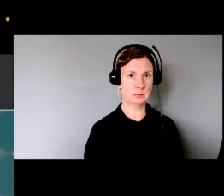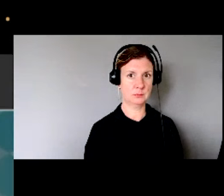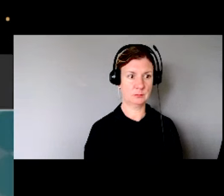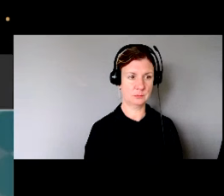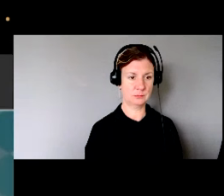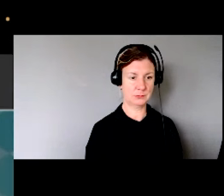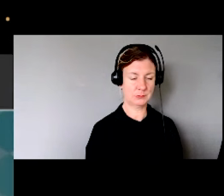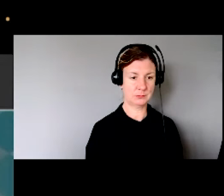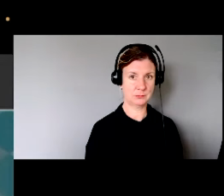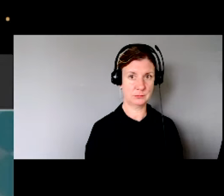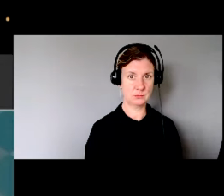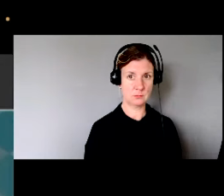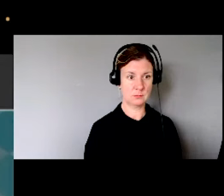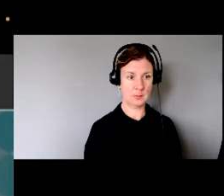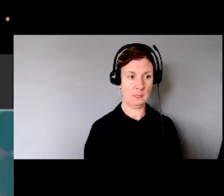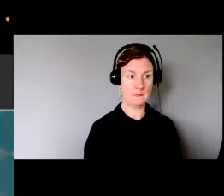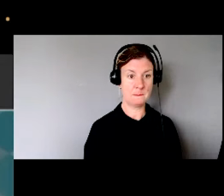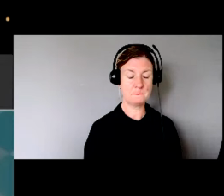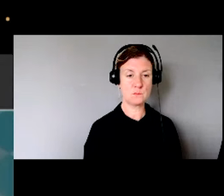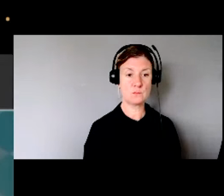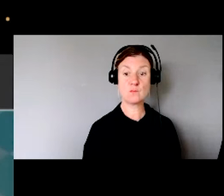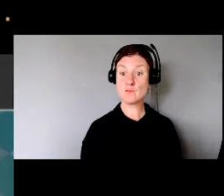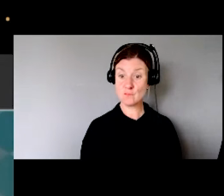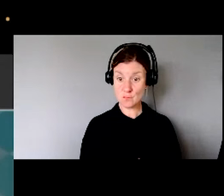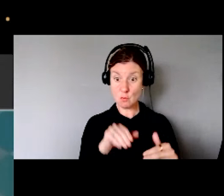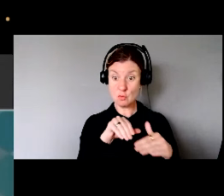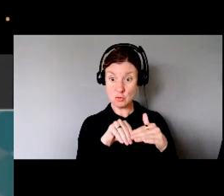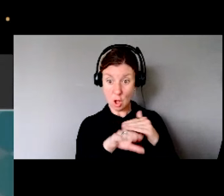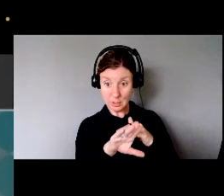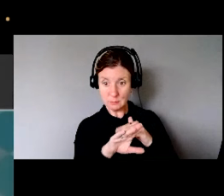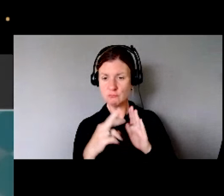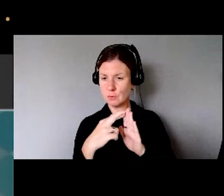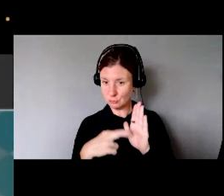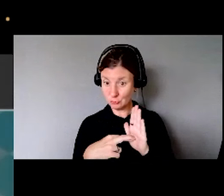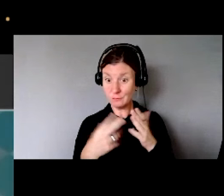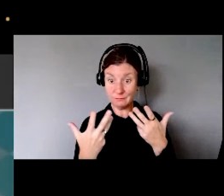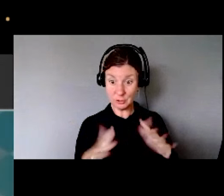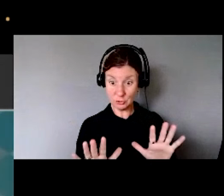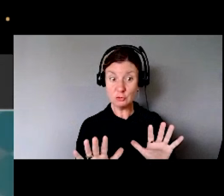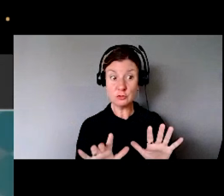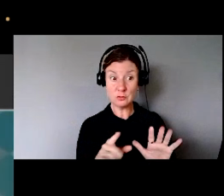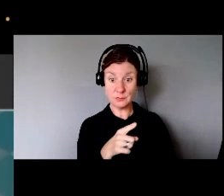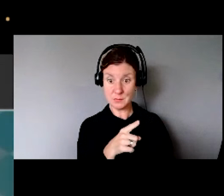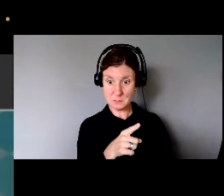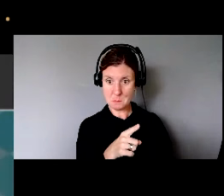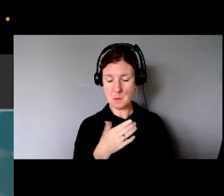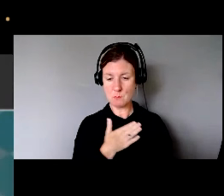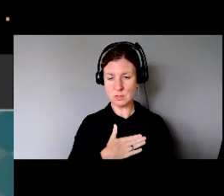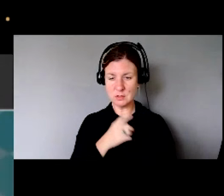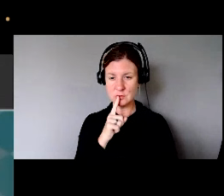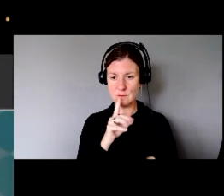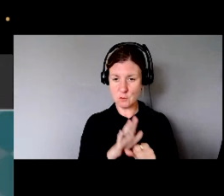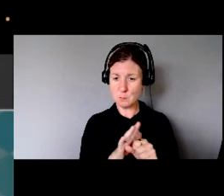Once you have registered for an account or log into your existing account on Smart Simple, please make sure your artist profile